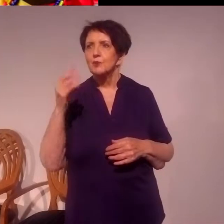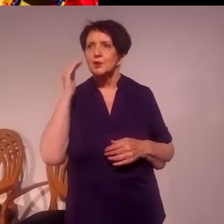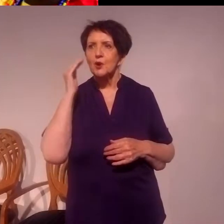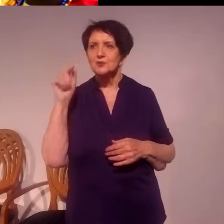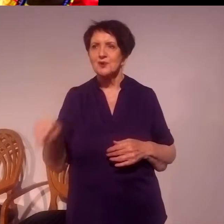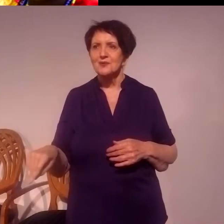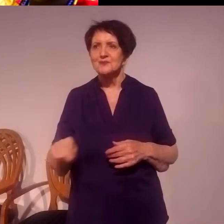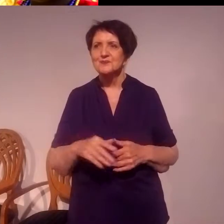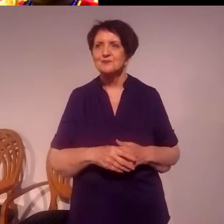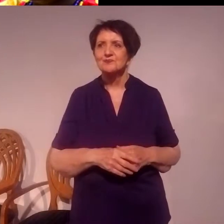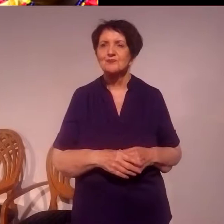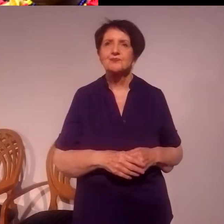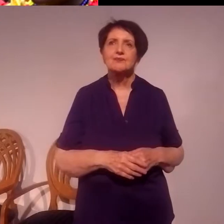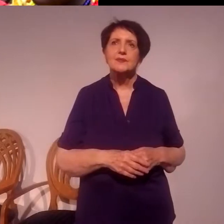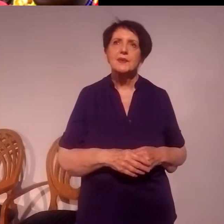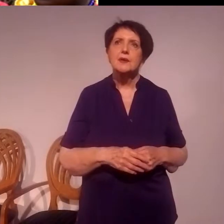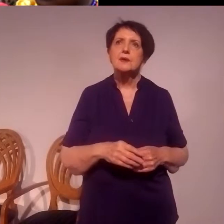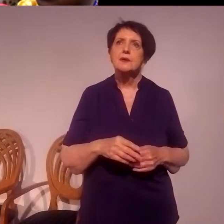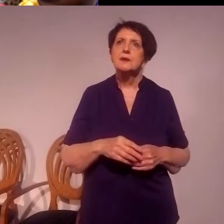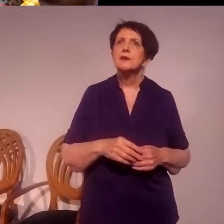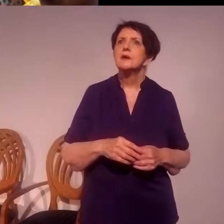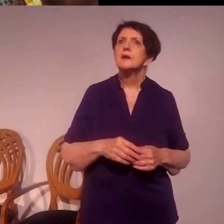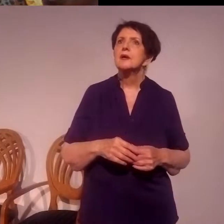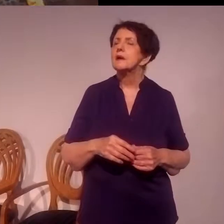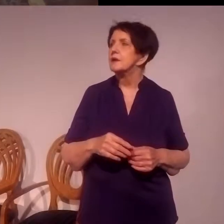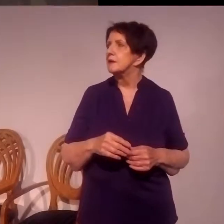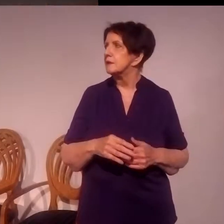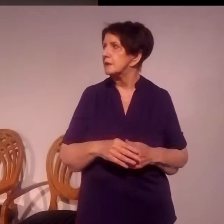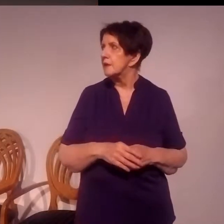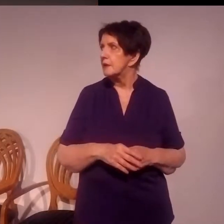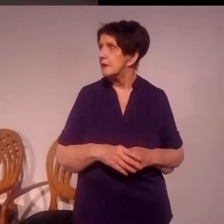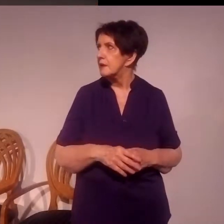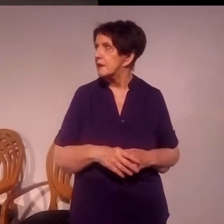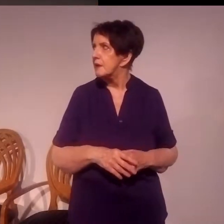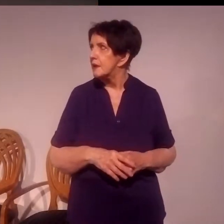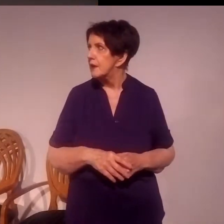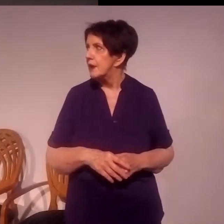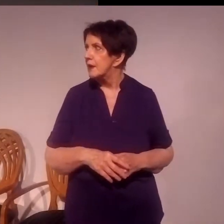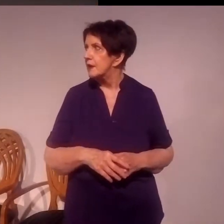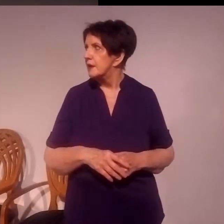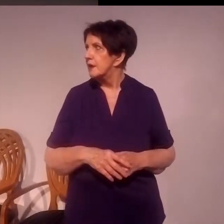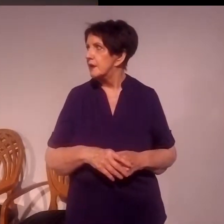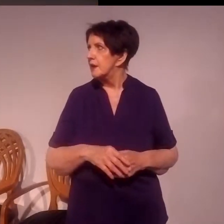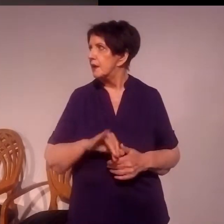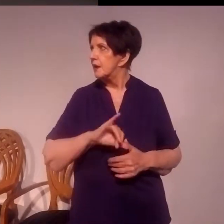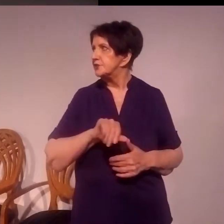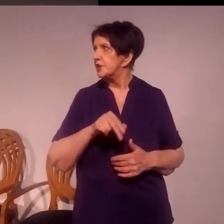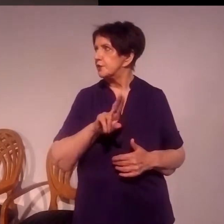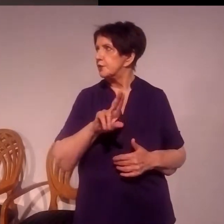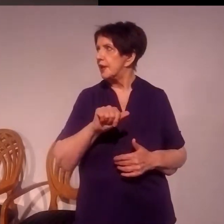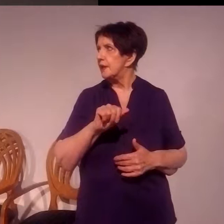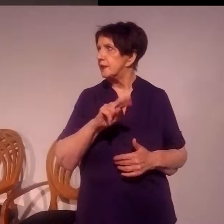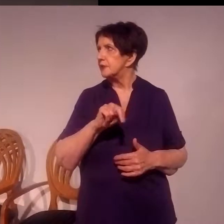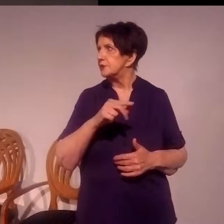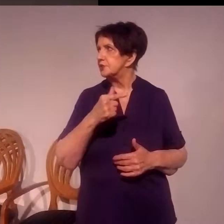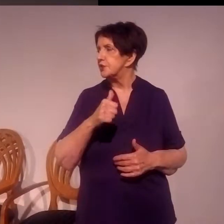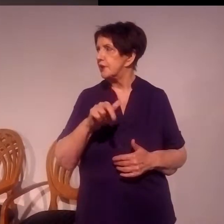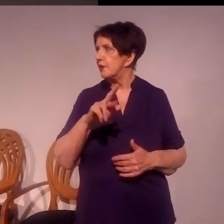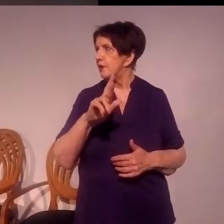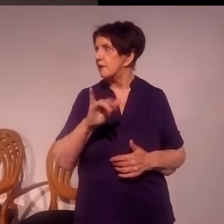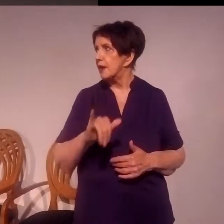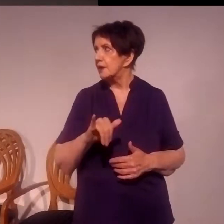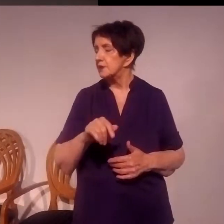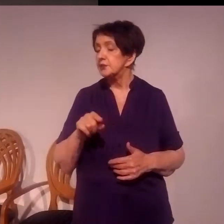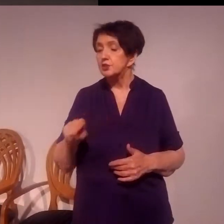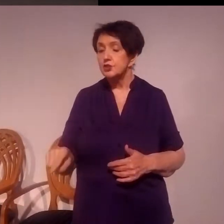clapping. Wangari Maathai. So Wangari, she is a Kenyan environmentalist who began